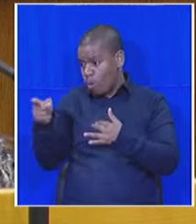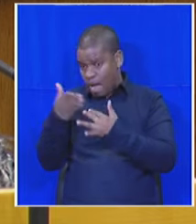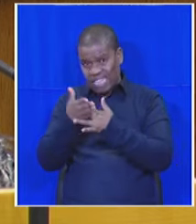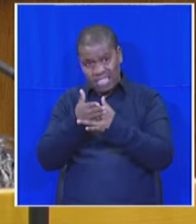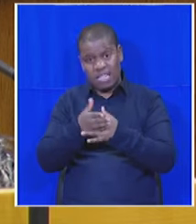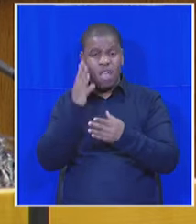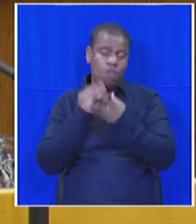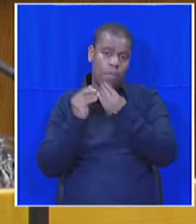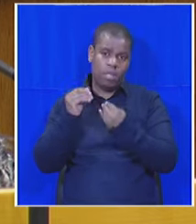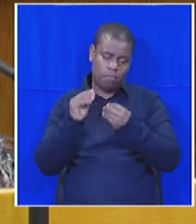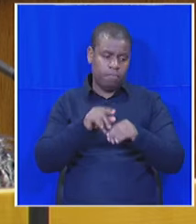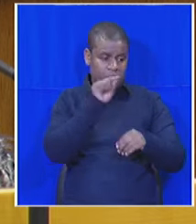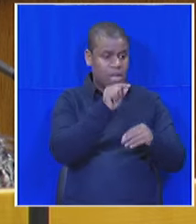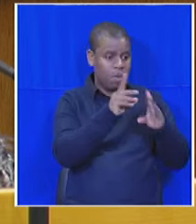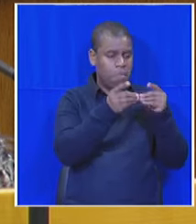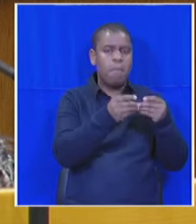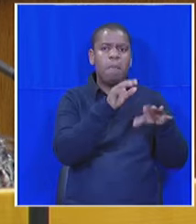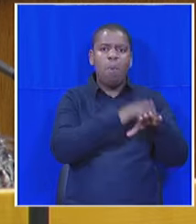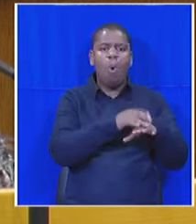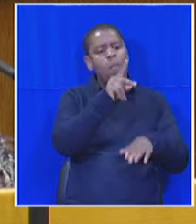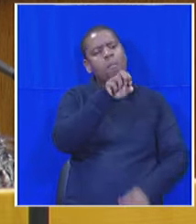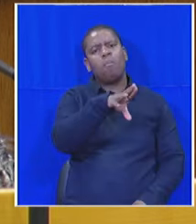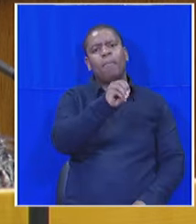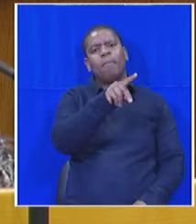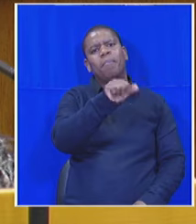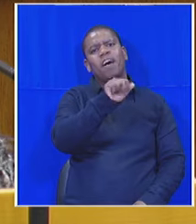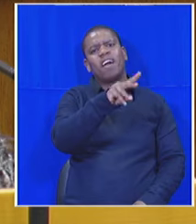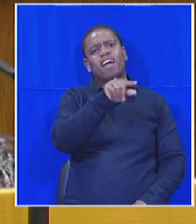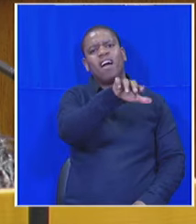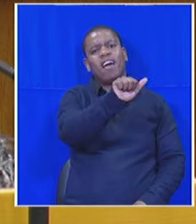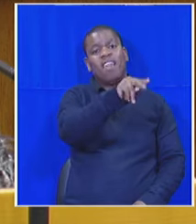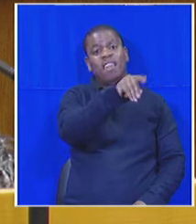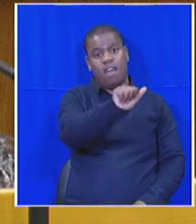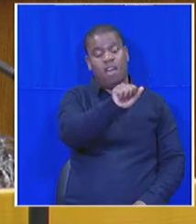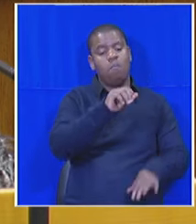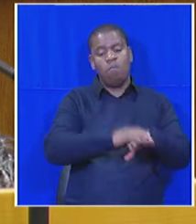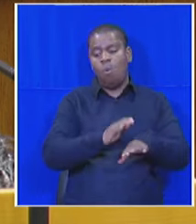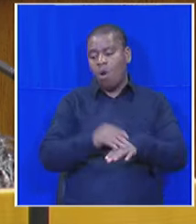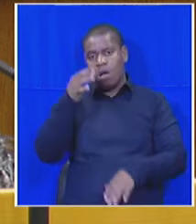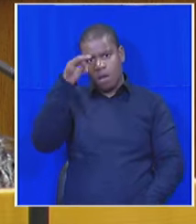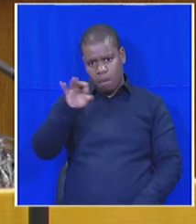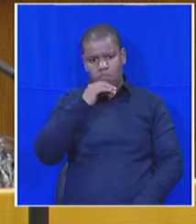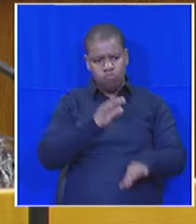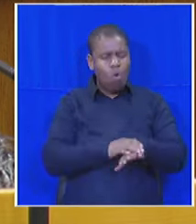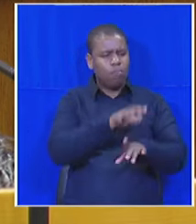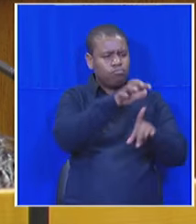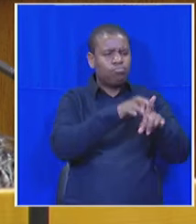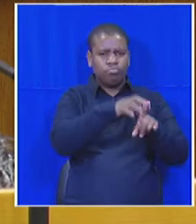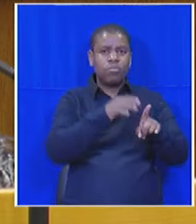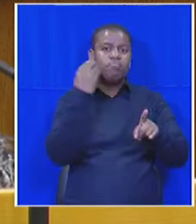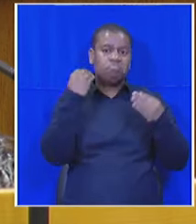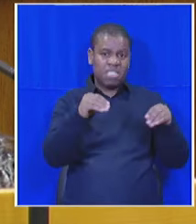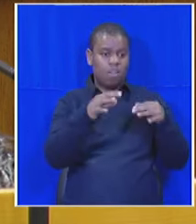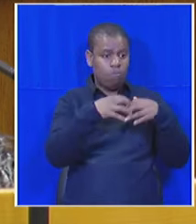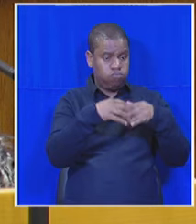this department the Department of Propaganda, it is also a department used to prop up Gupta business. In a